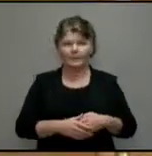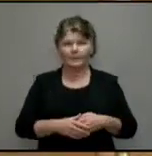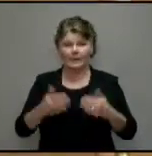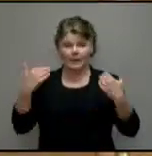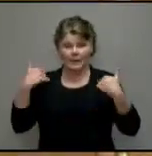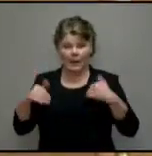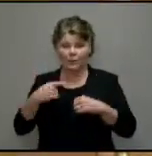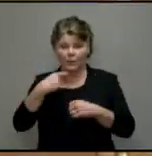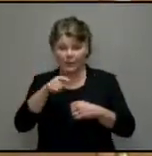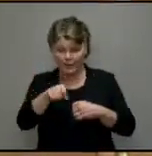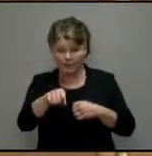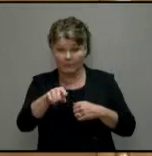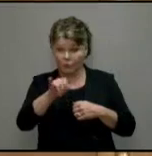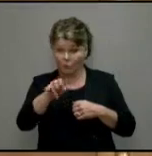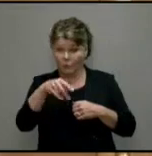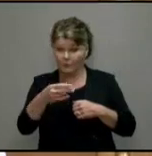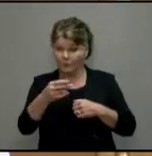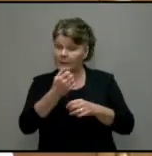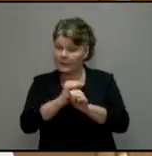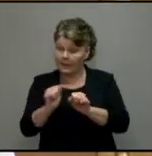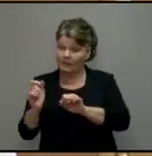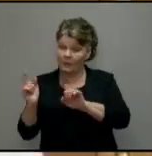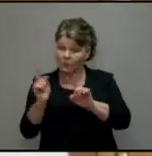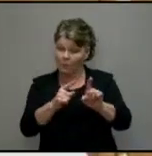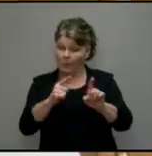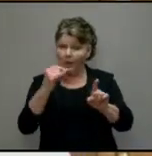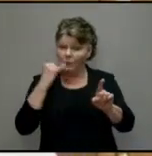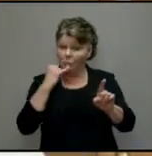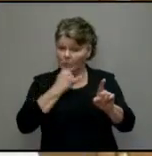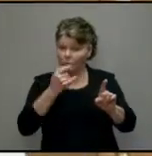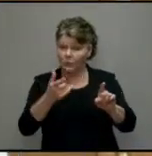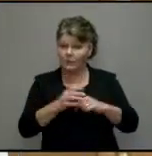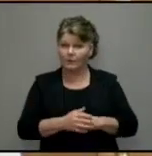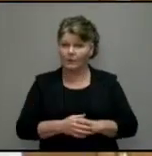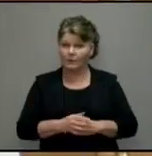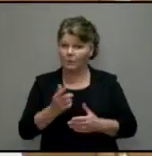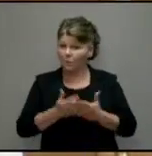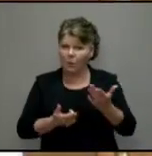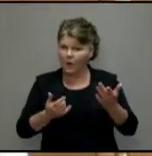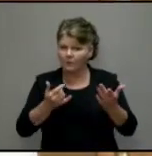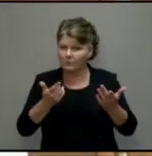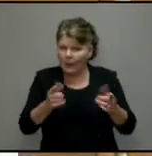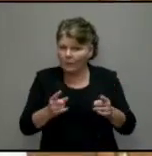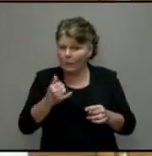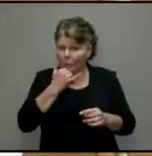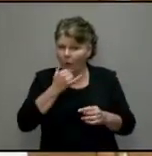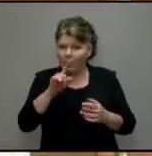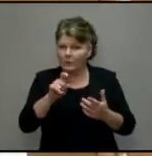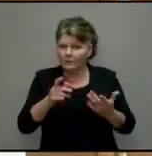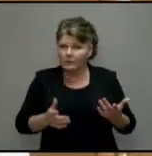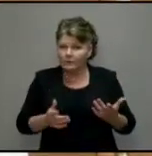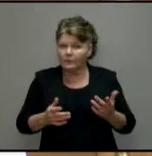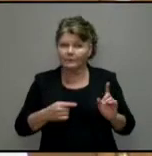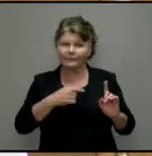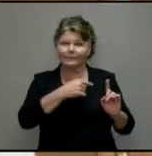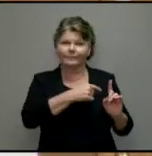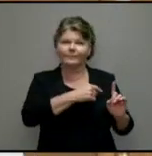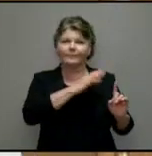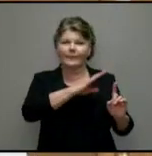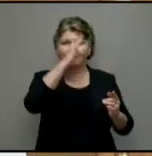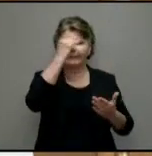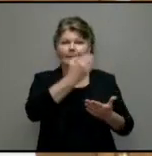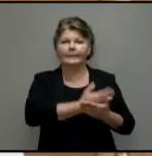for him to take his family back to Israel, what else could go wrong? Well, Herod's son